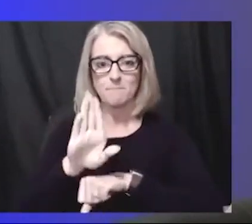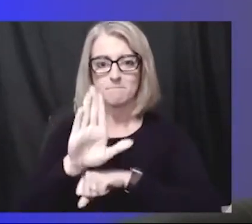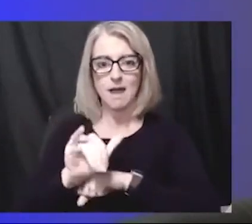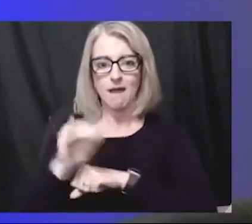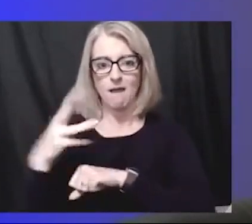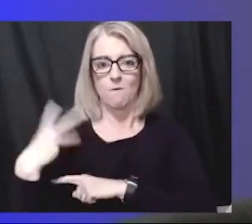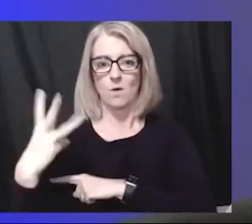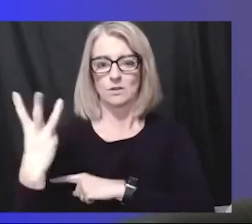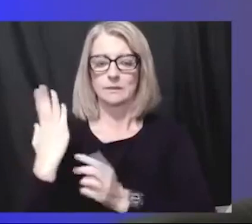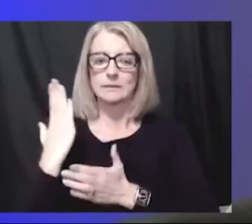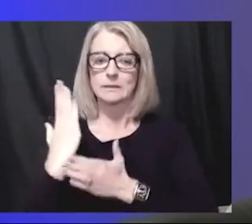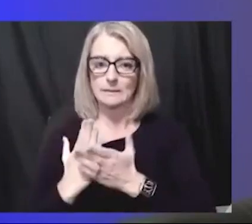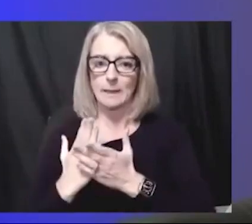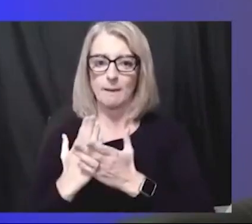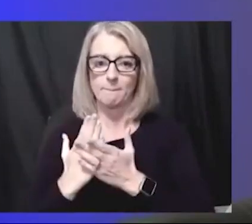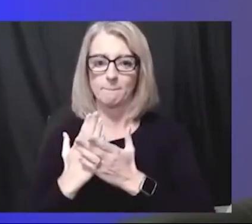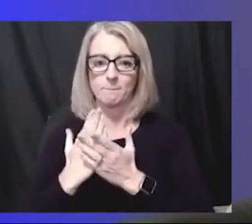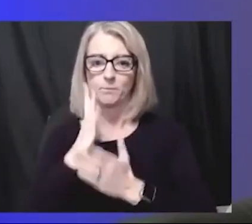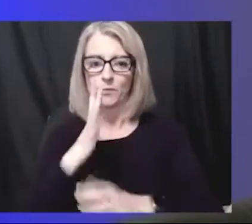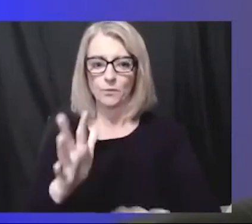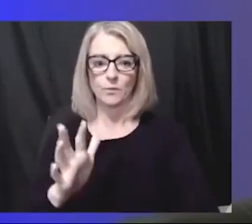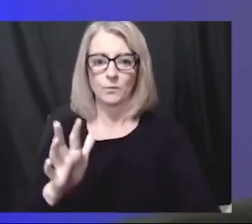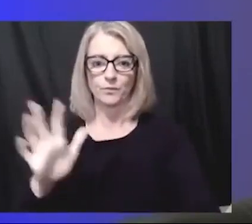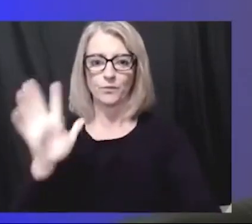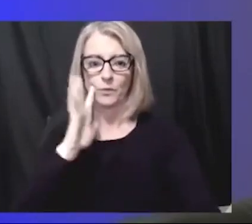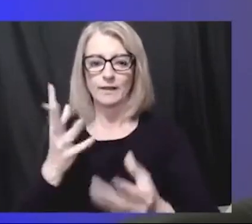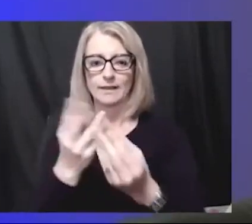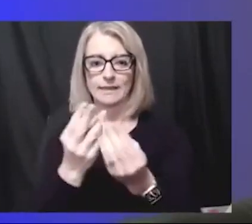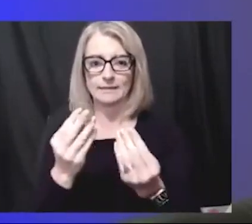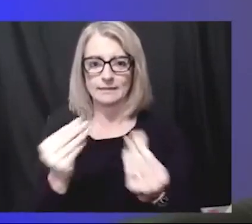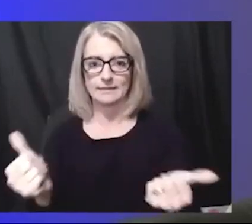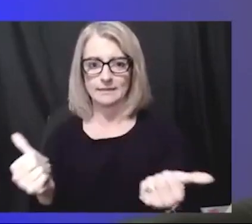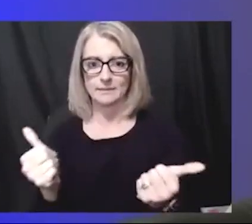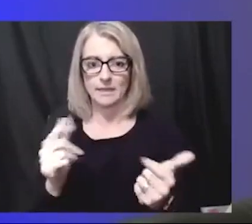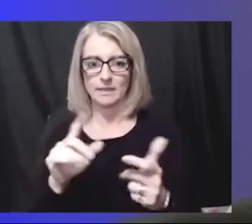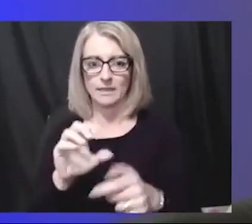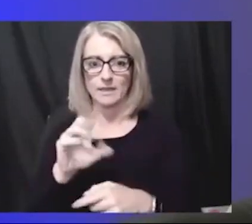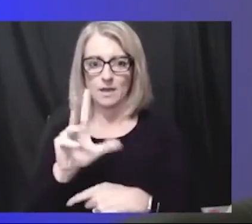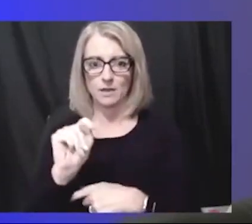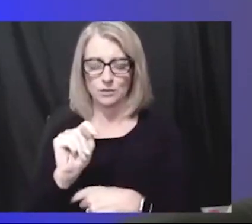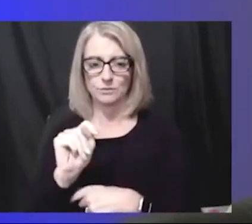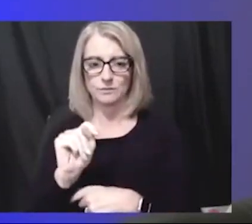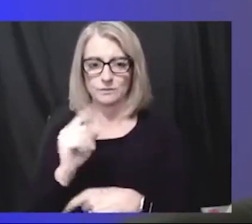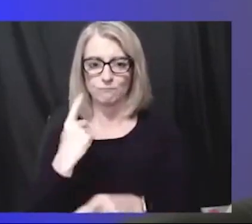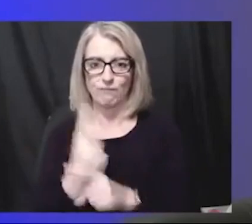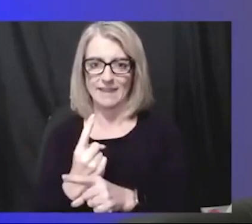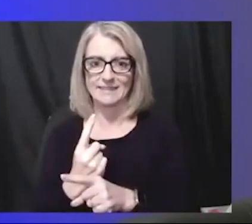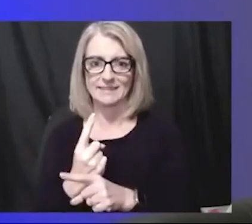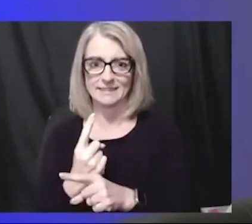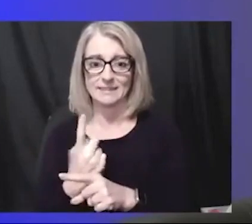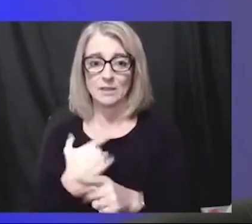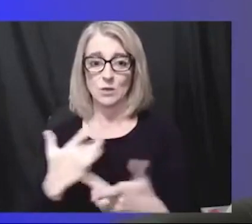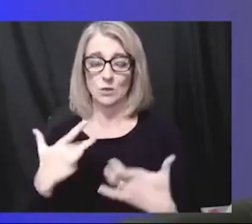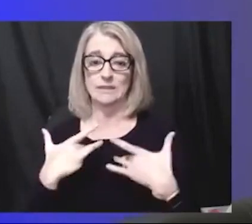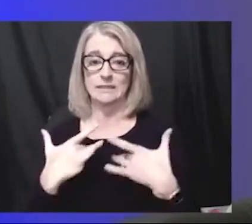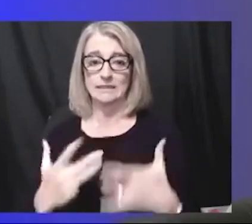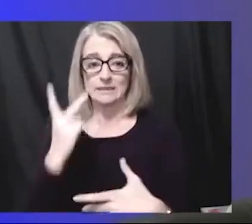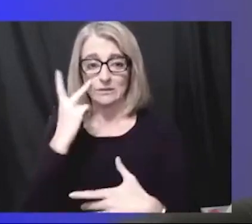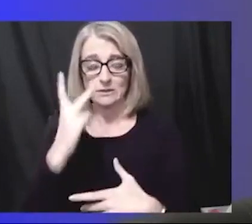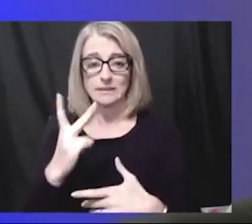are set to expire in mid-October. Yeah. So we're watching that closely, right? We tend to see those